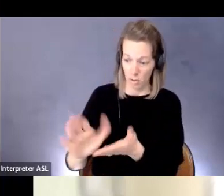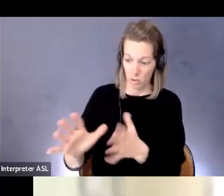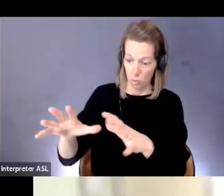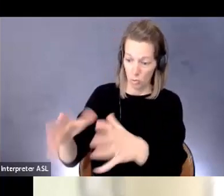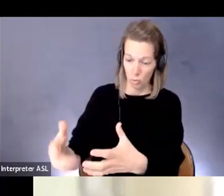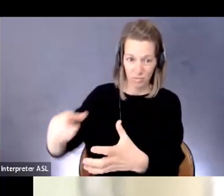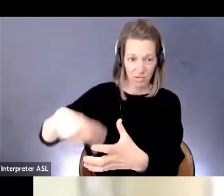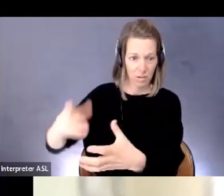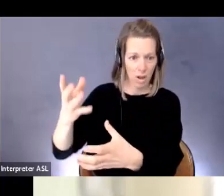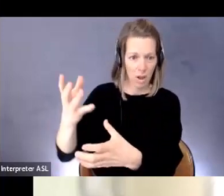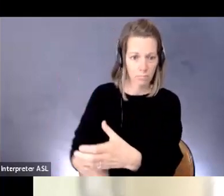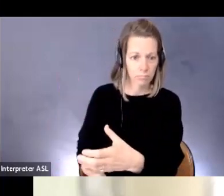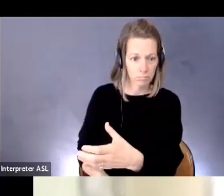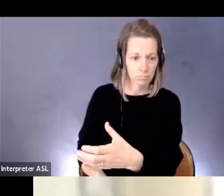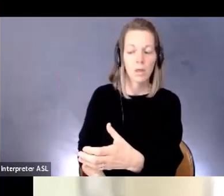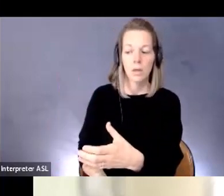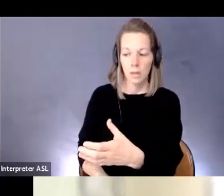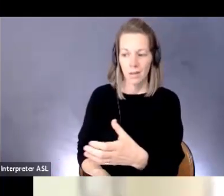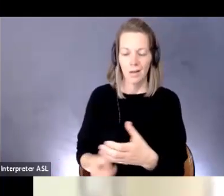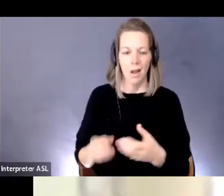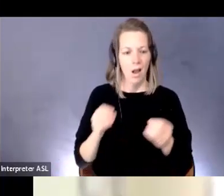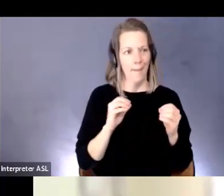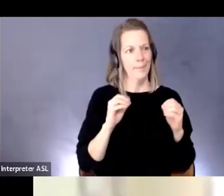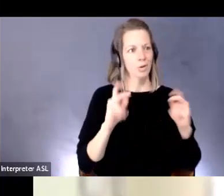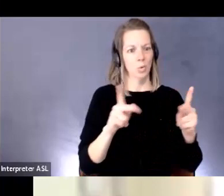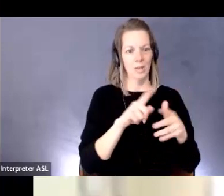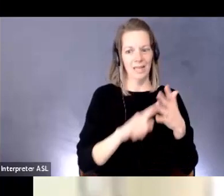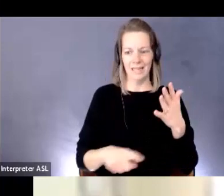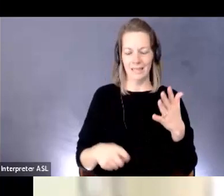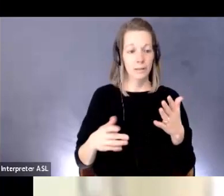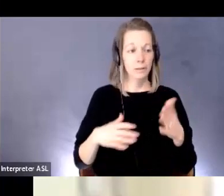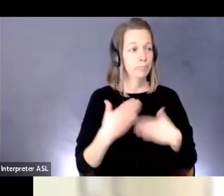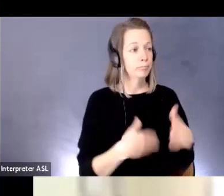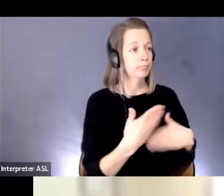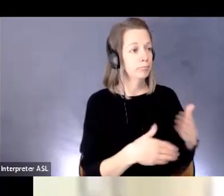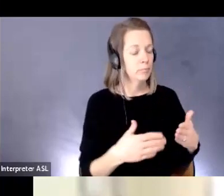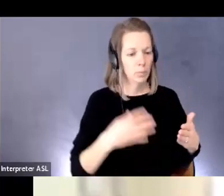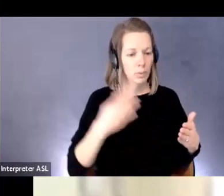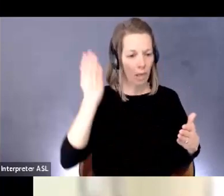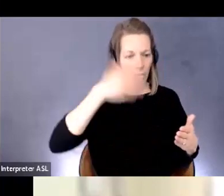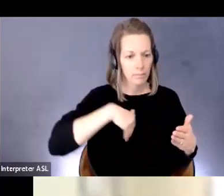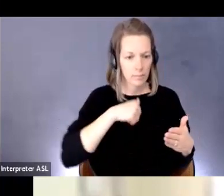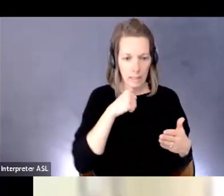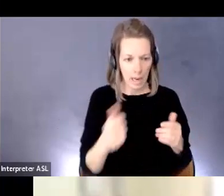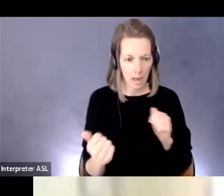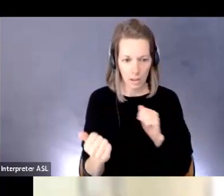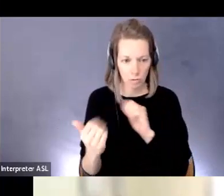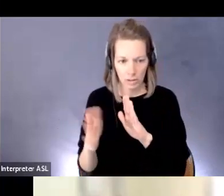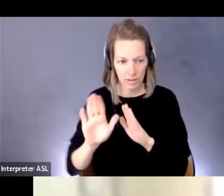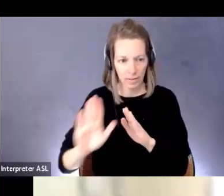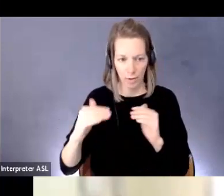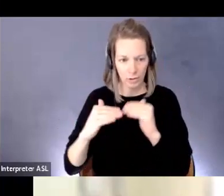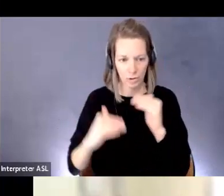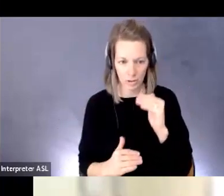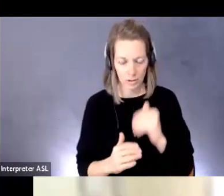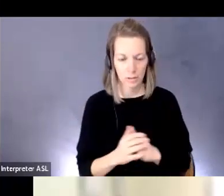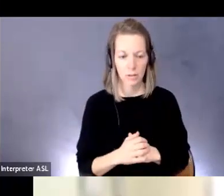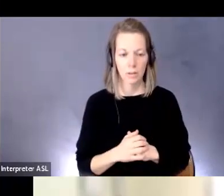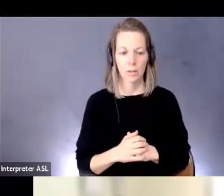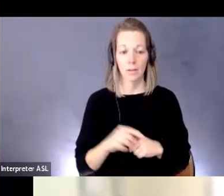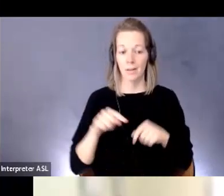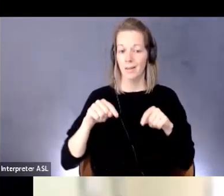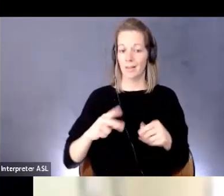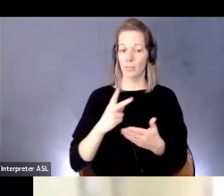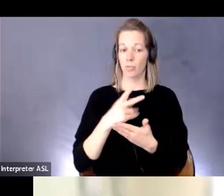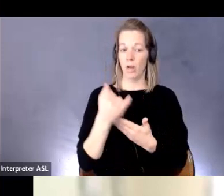groups erases opportunities to address the injustices they face. This important project not only focuses